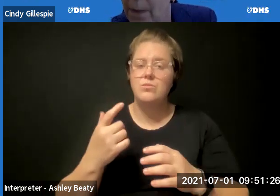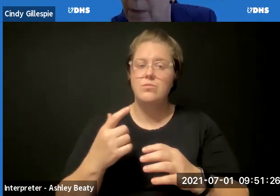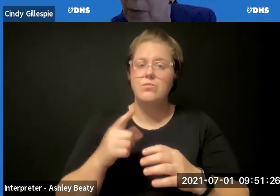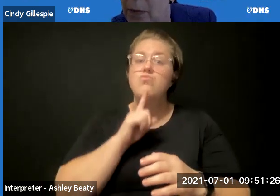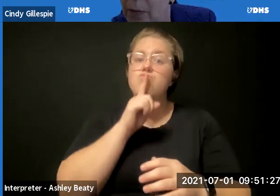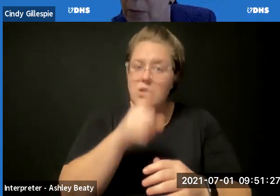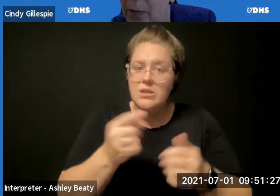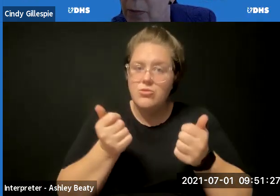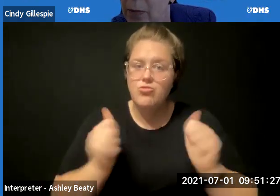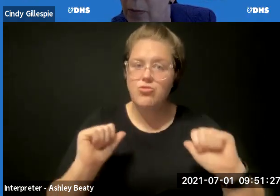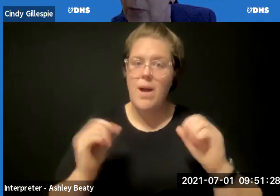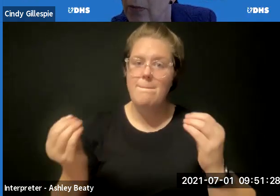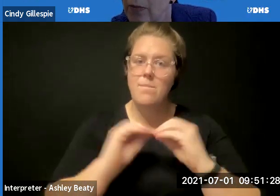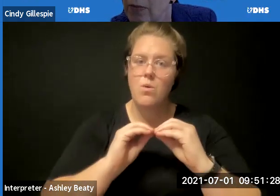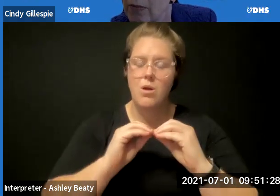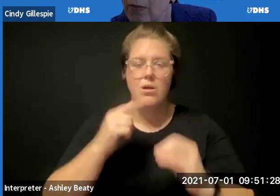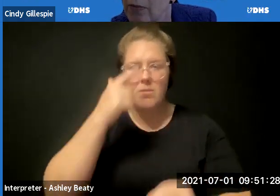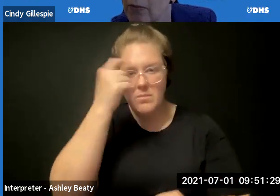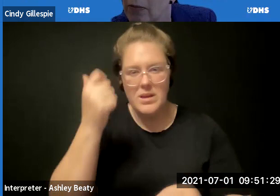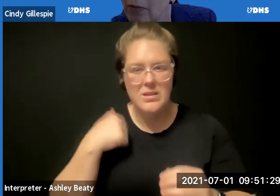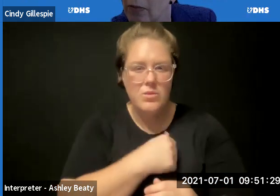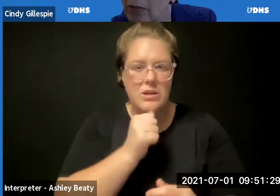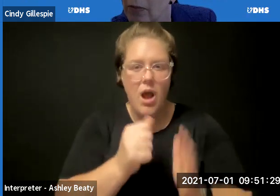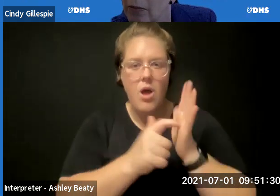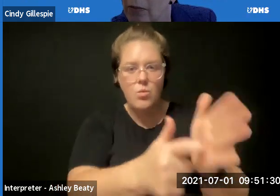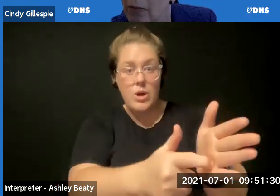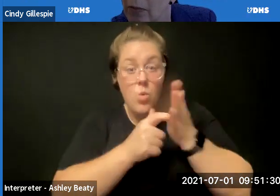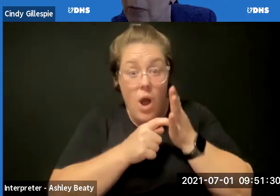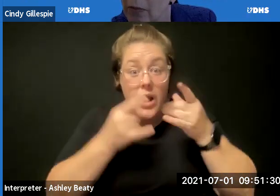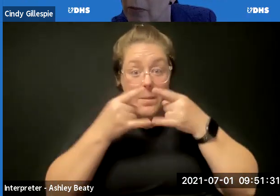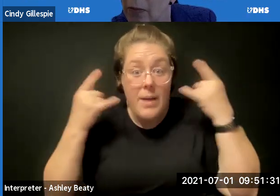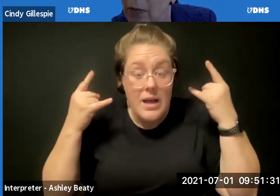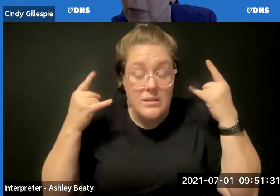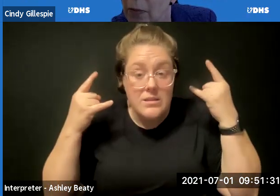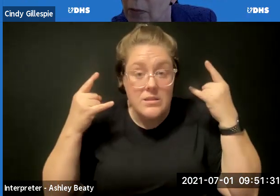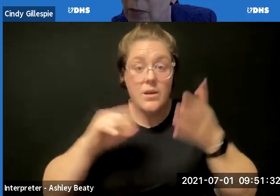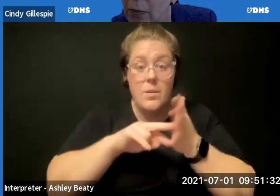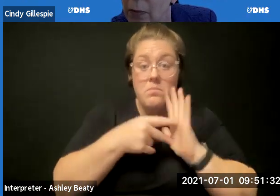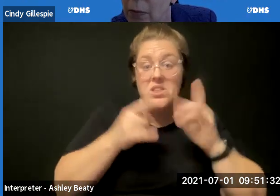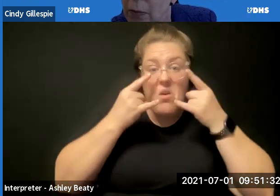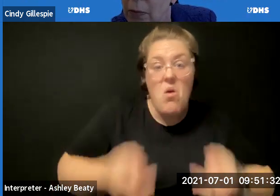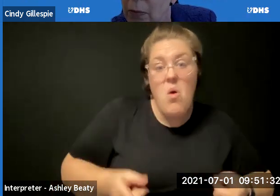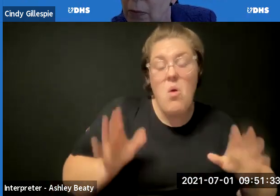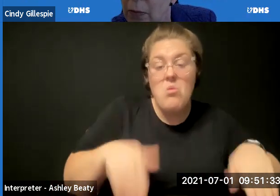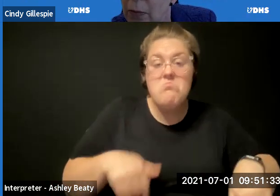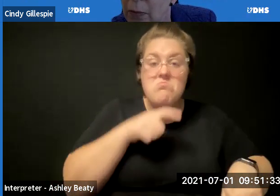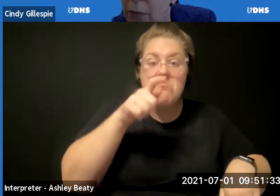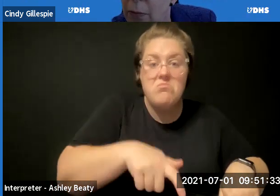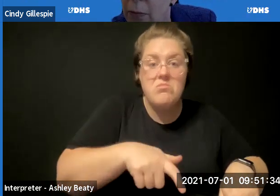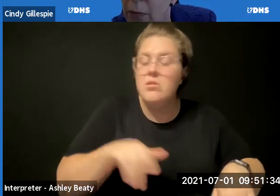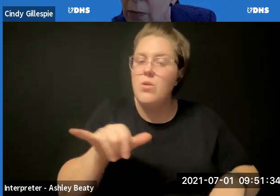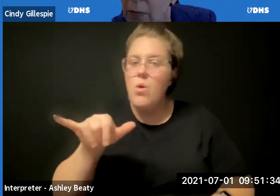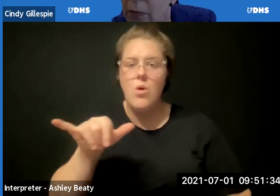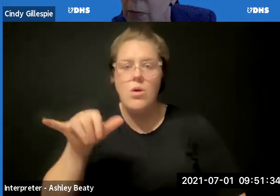that just because a mandate doesn't exist, that you must take a certain action, that doesn't mean common sense shouldn't step